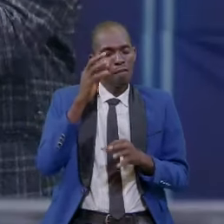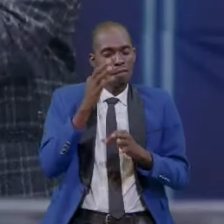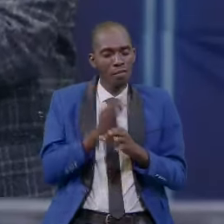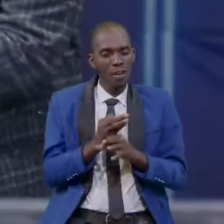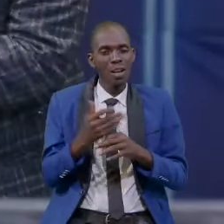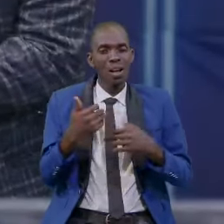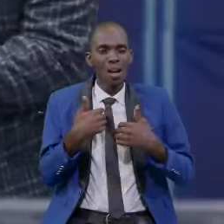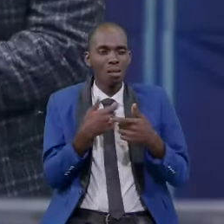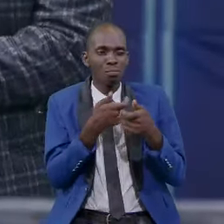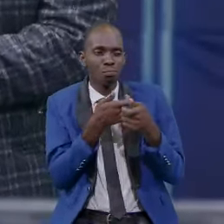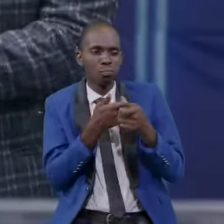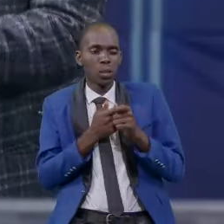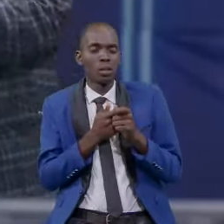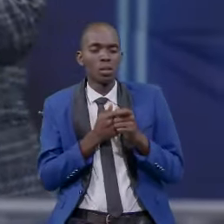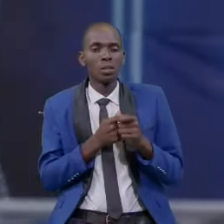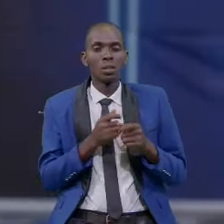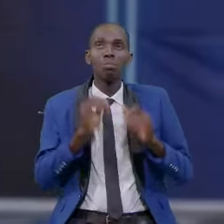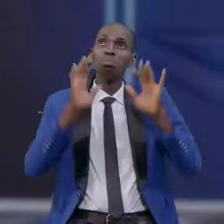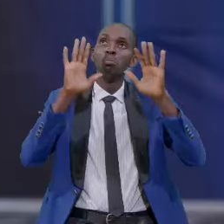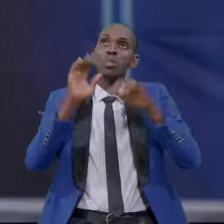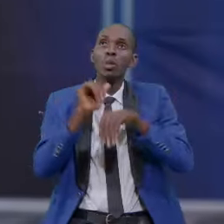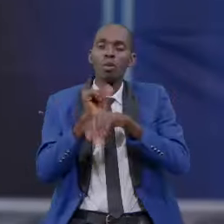draws miracle from